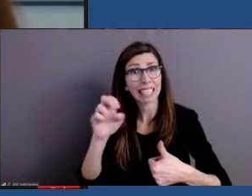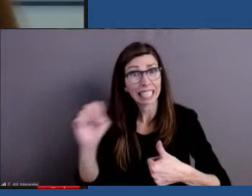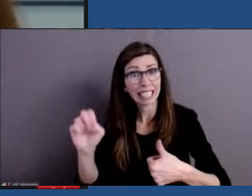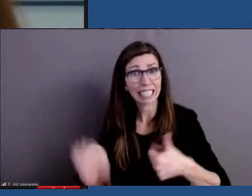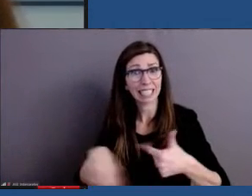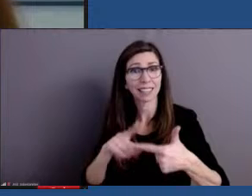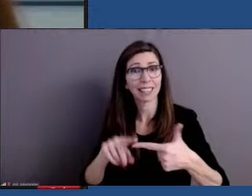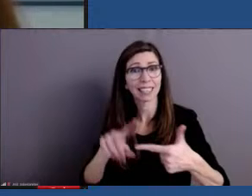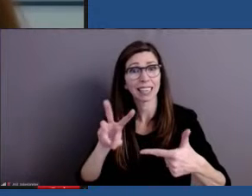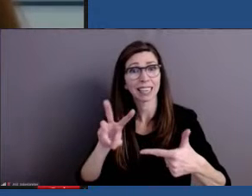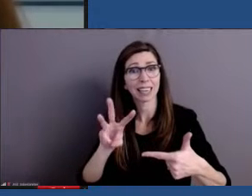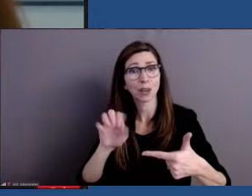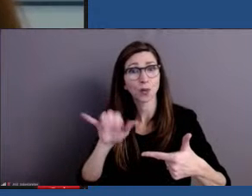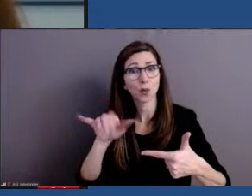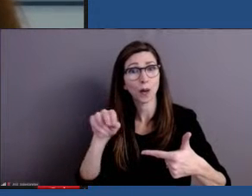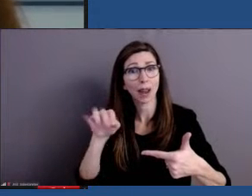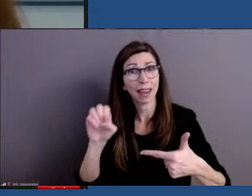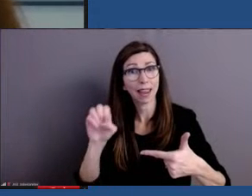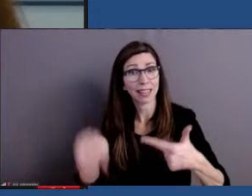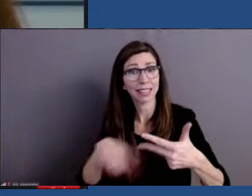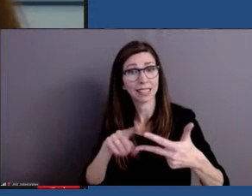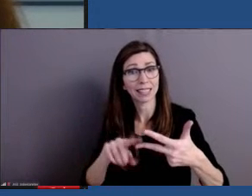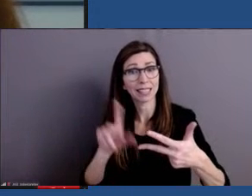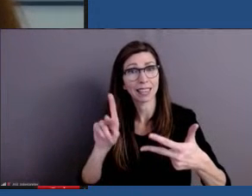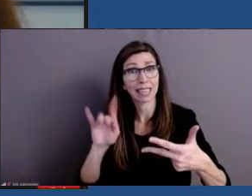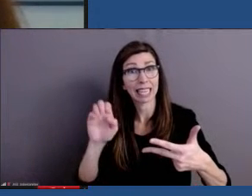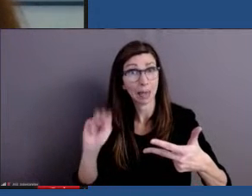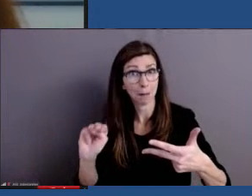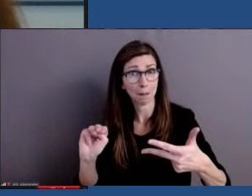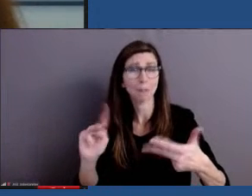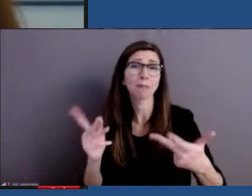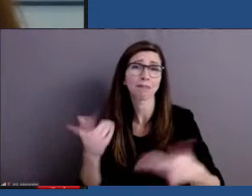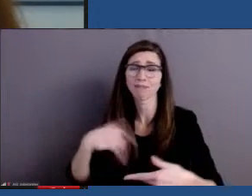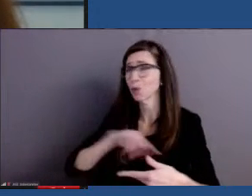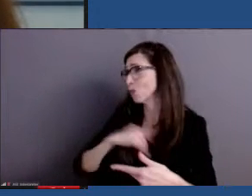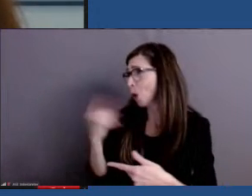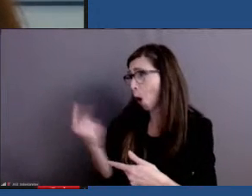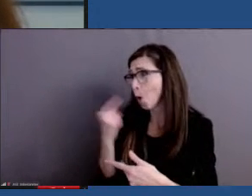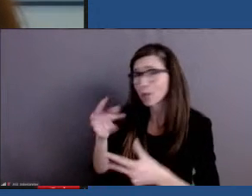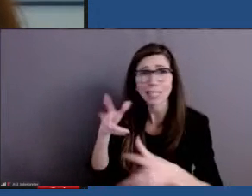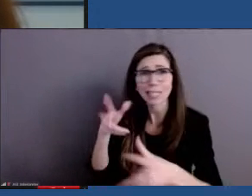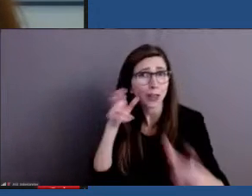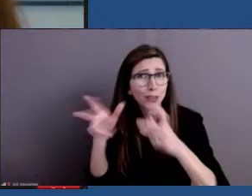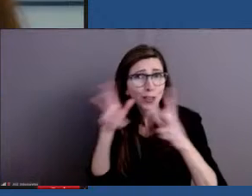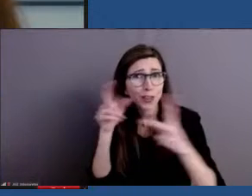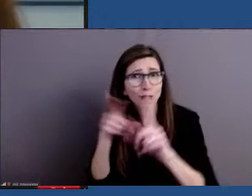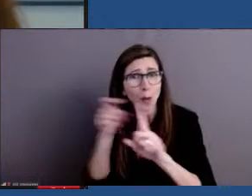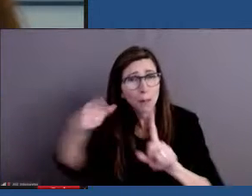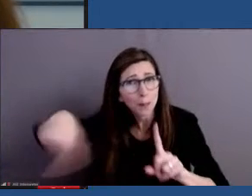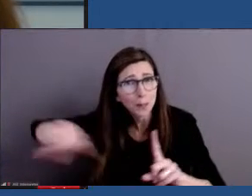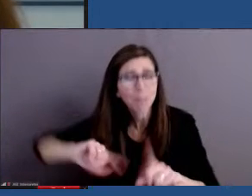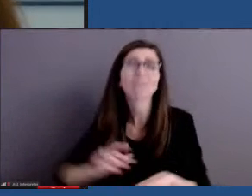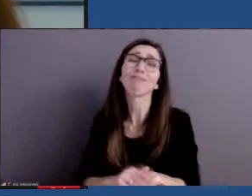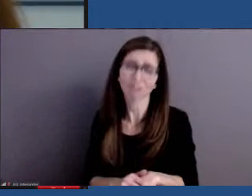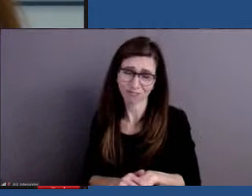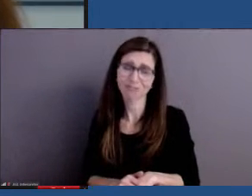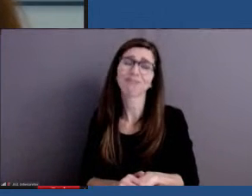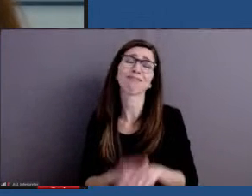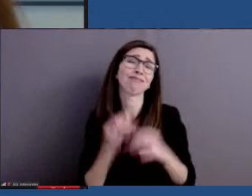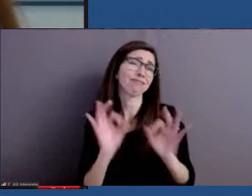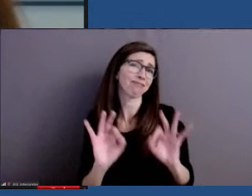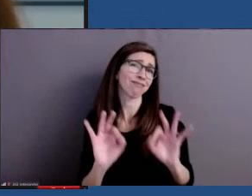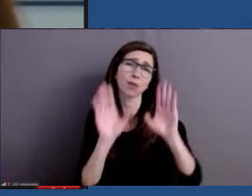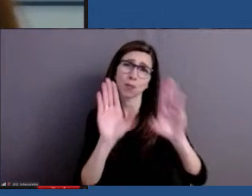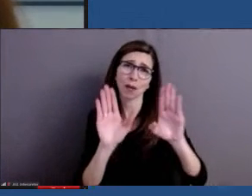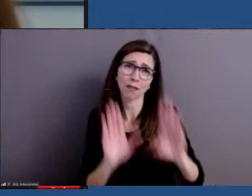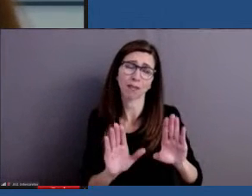you when we partner with you, and we want to thank you for all the time that you provide us with here at the city. So thank you